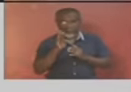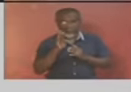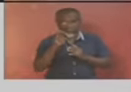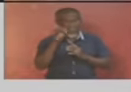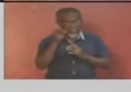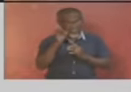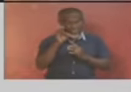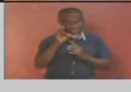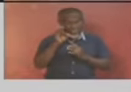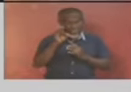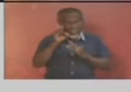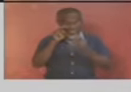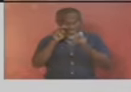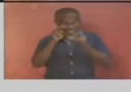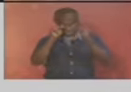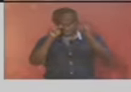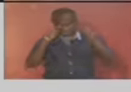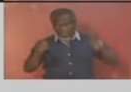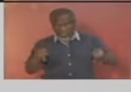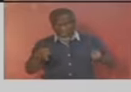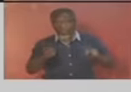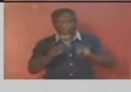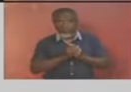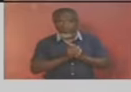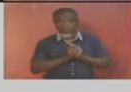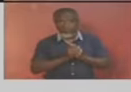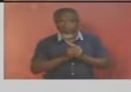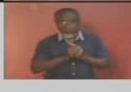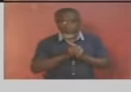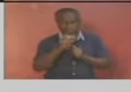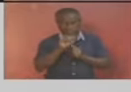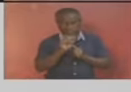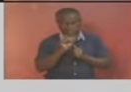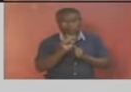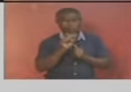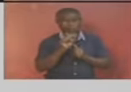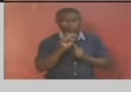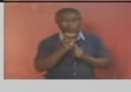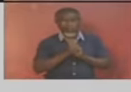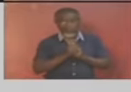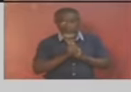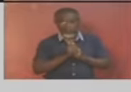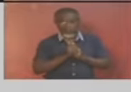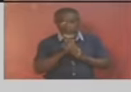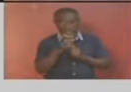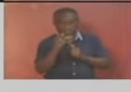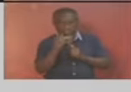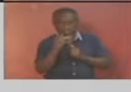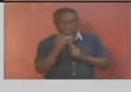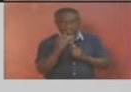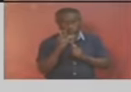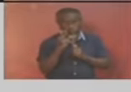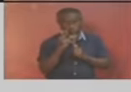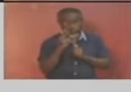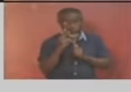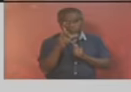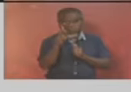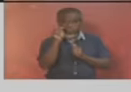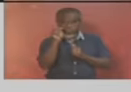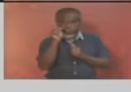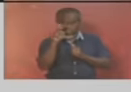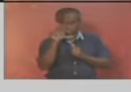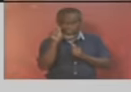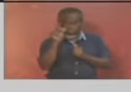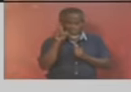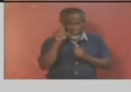19. Homer Football, 20. Trade Winds Hotel, 30. And Southern Medical, 2 persons at this time. With